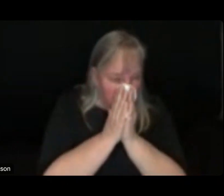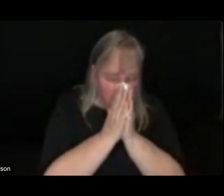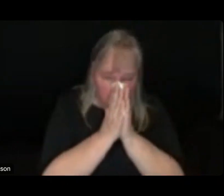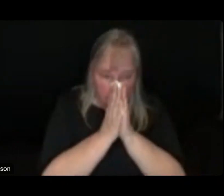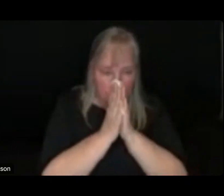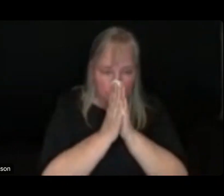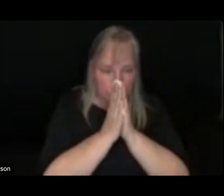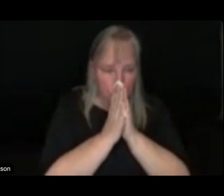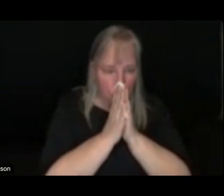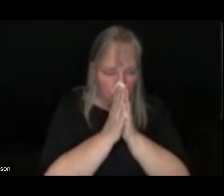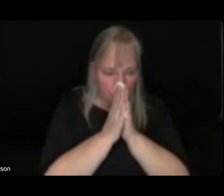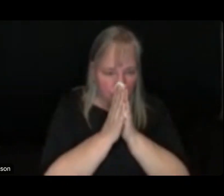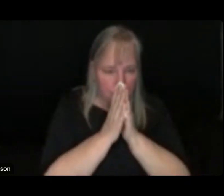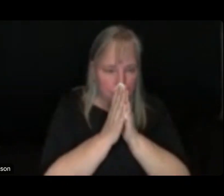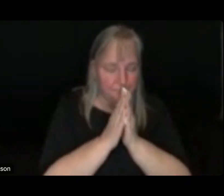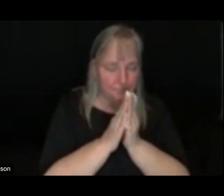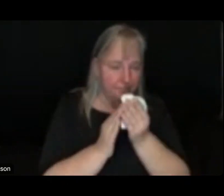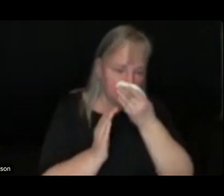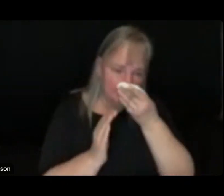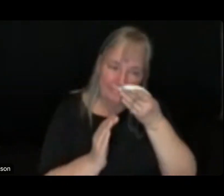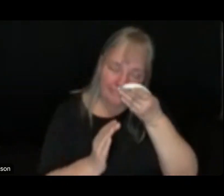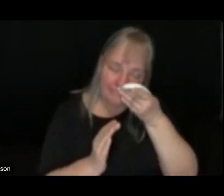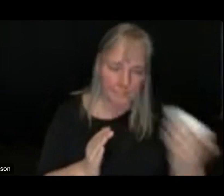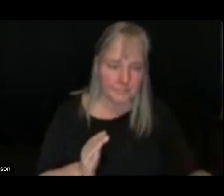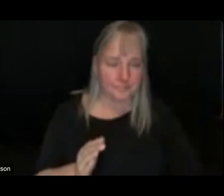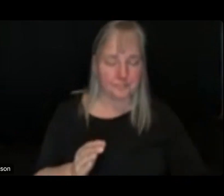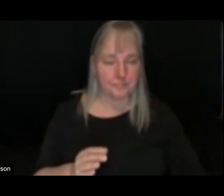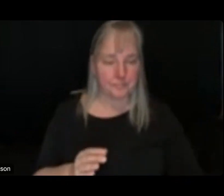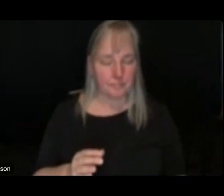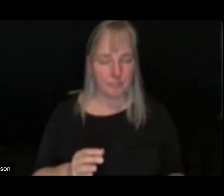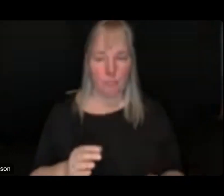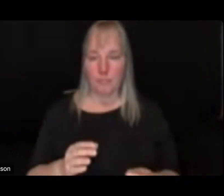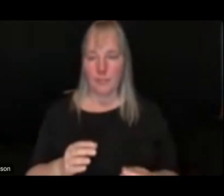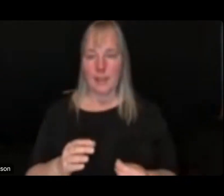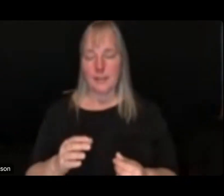either the new challenge to them because they